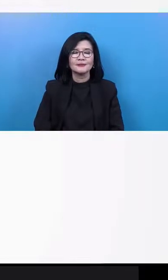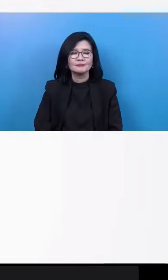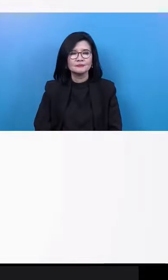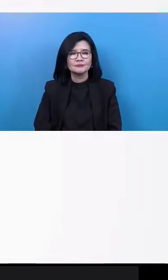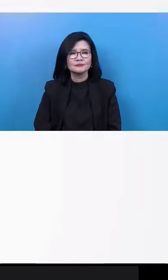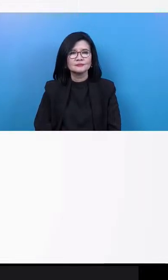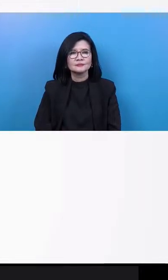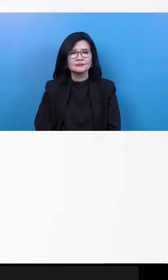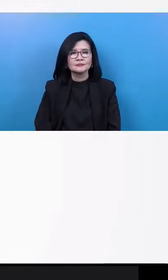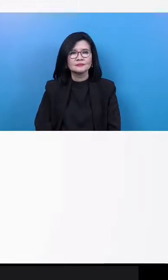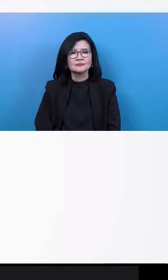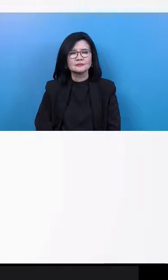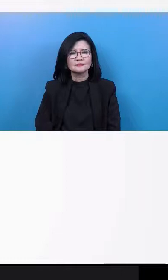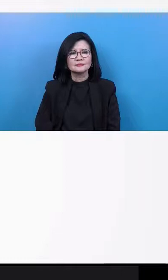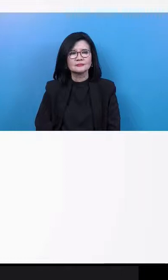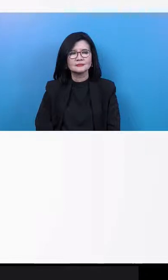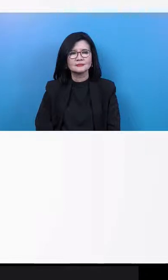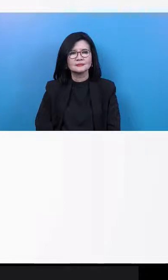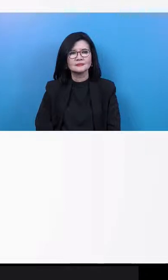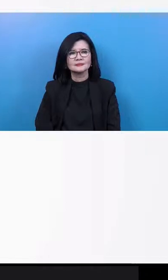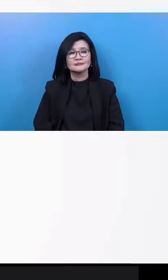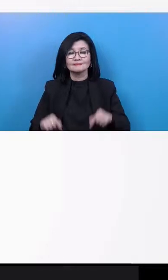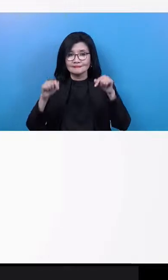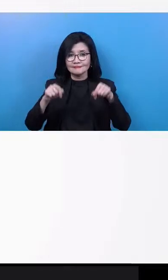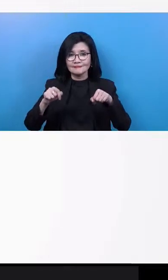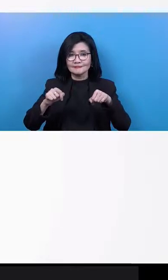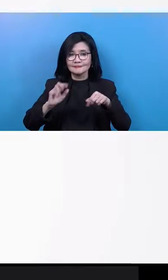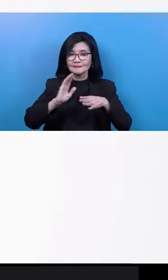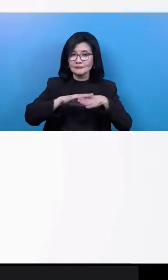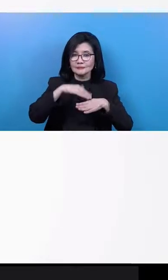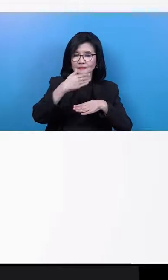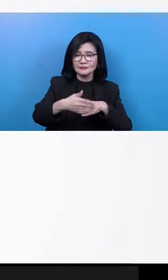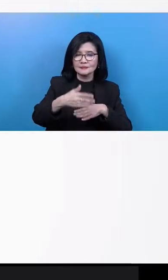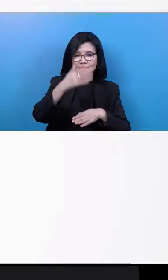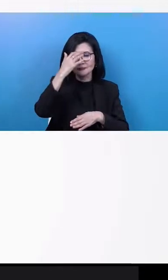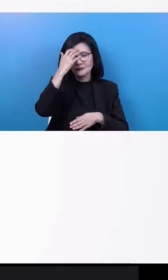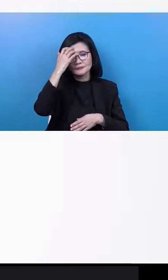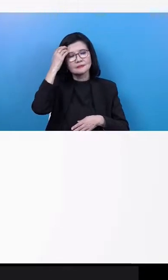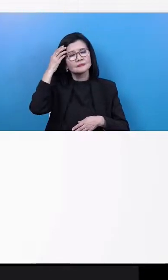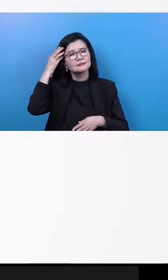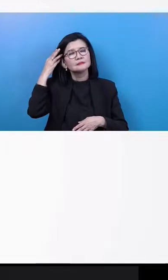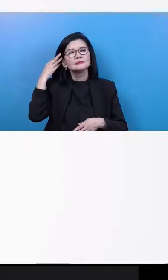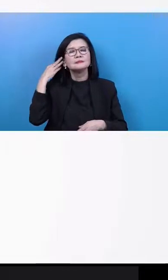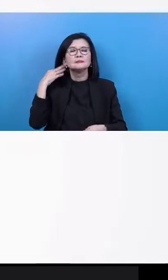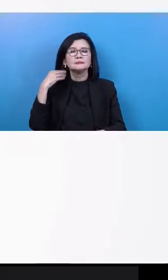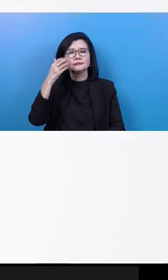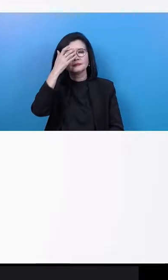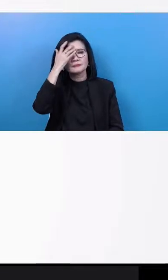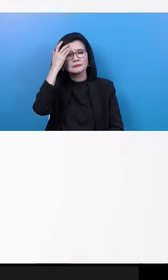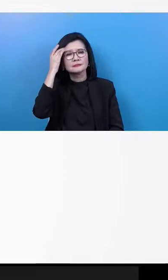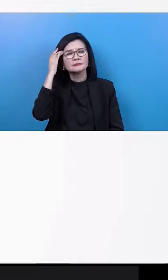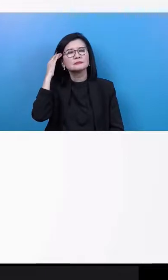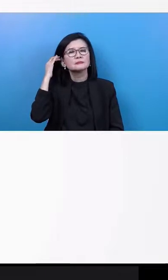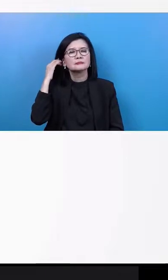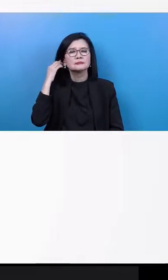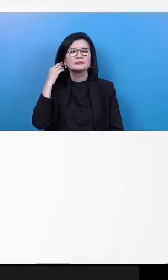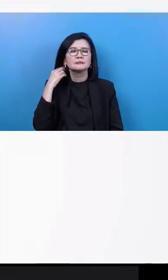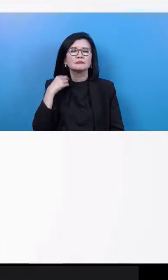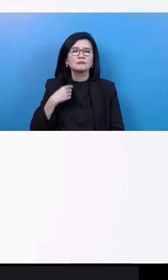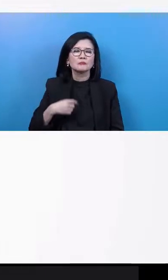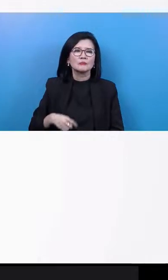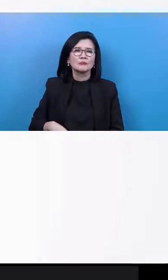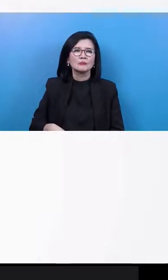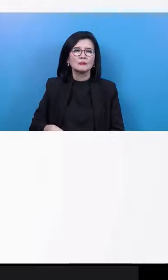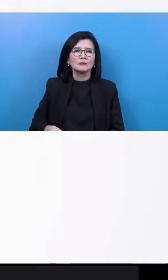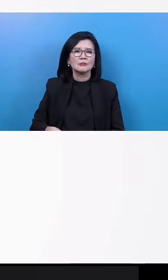speaker. He's our Minister Hathon. Minister Hathon, unfortunately, as I